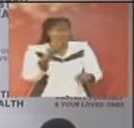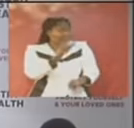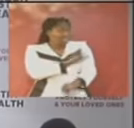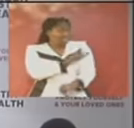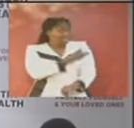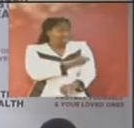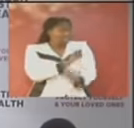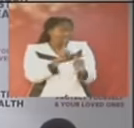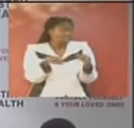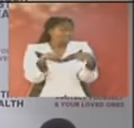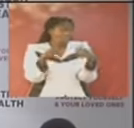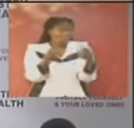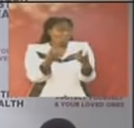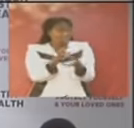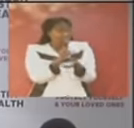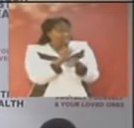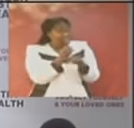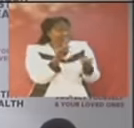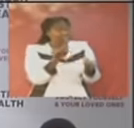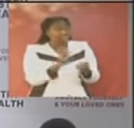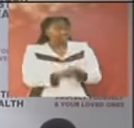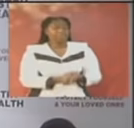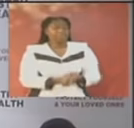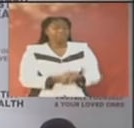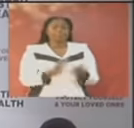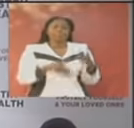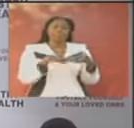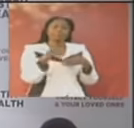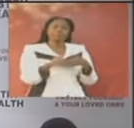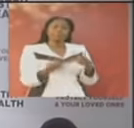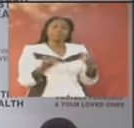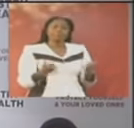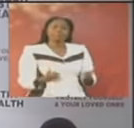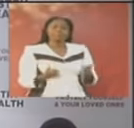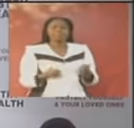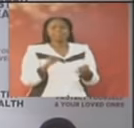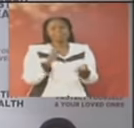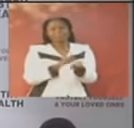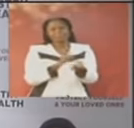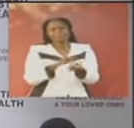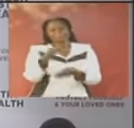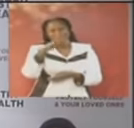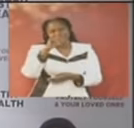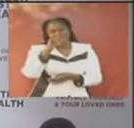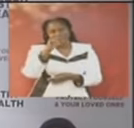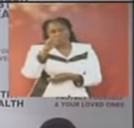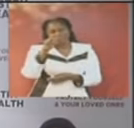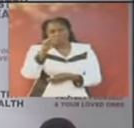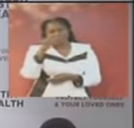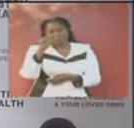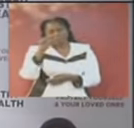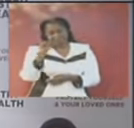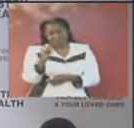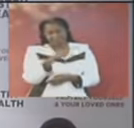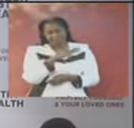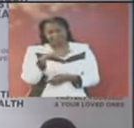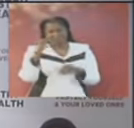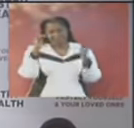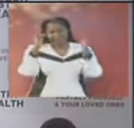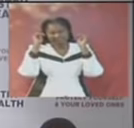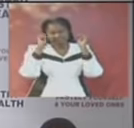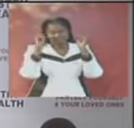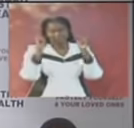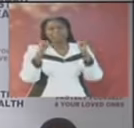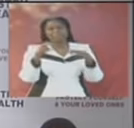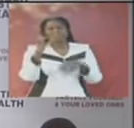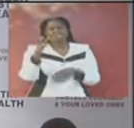centers. Please call for details. And next, I hand you over to Dr. Hines and Mr. Siram Singh, who will update us on some